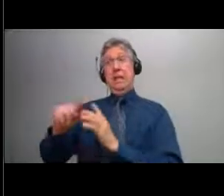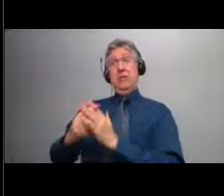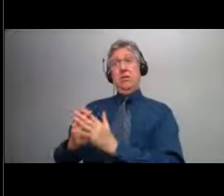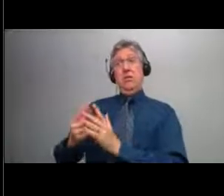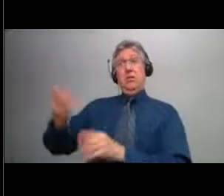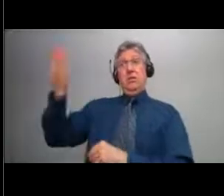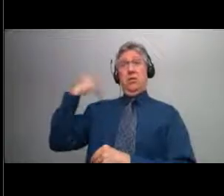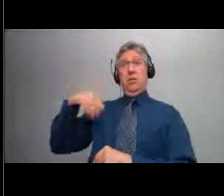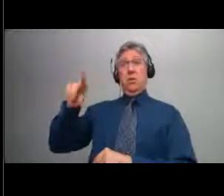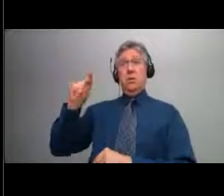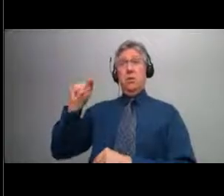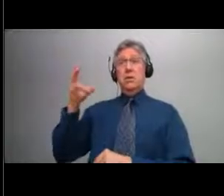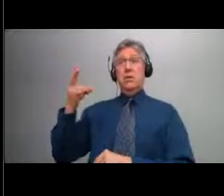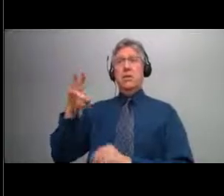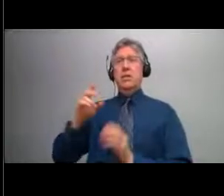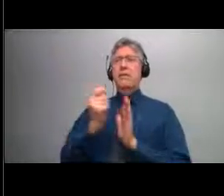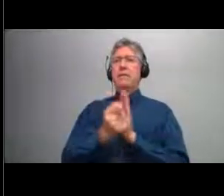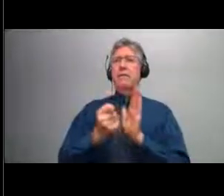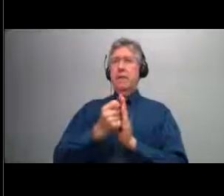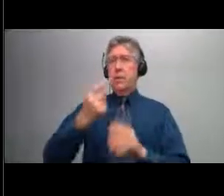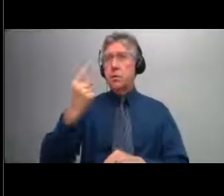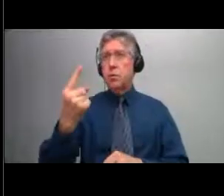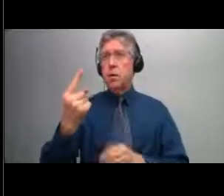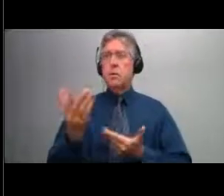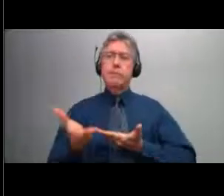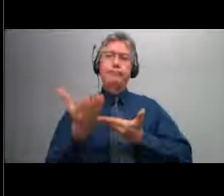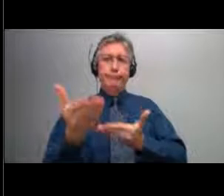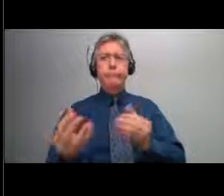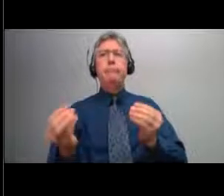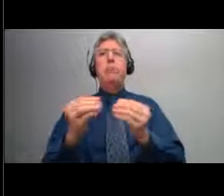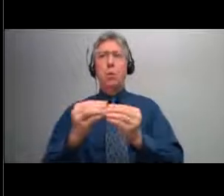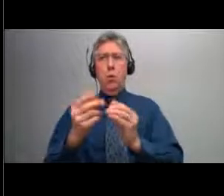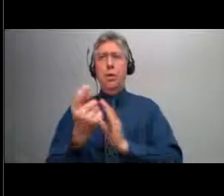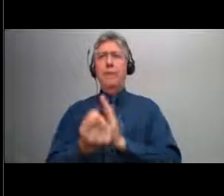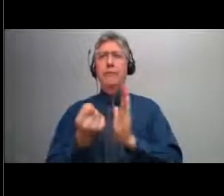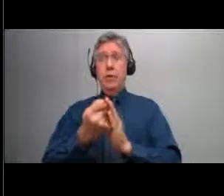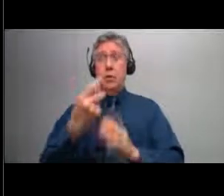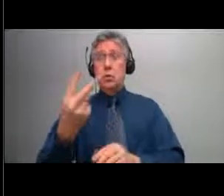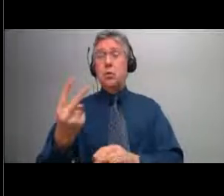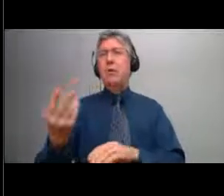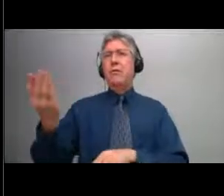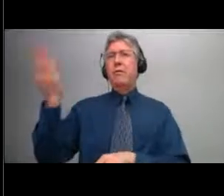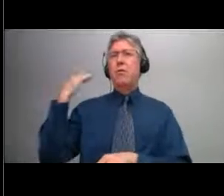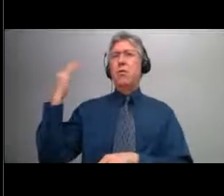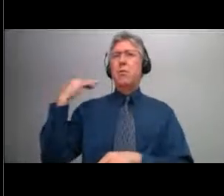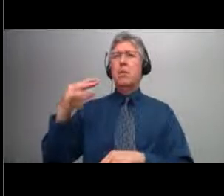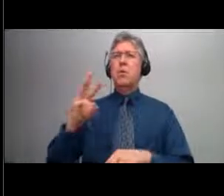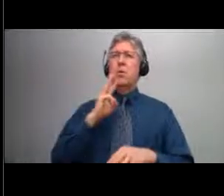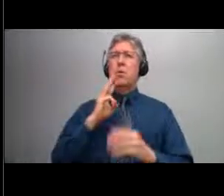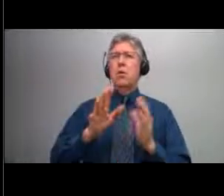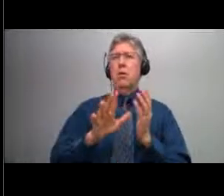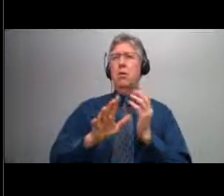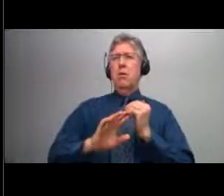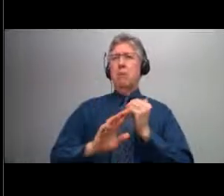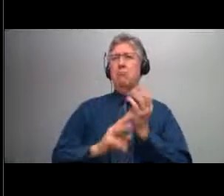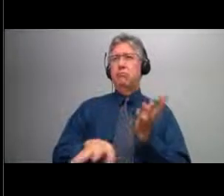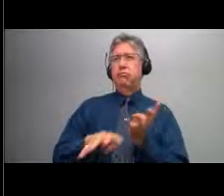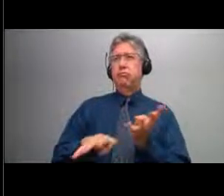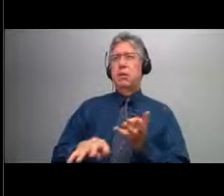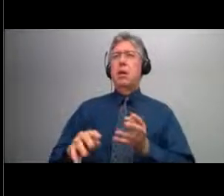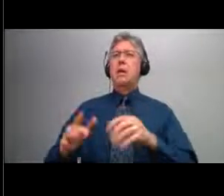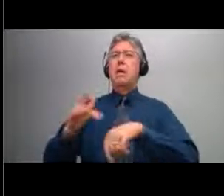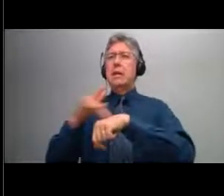further investigation under a Phase 2 ESA of a former wastewater treatment plant and a vacant office building